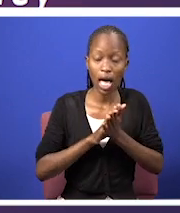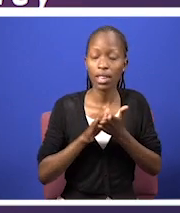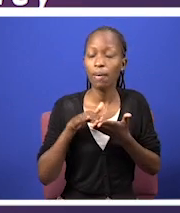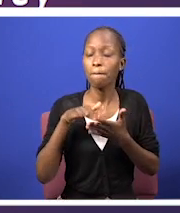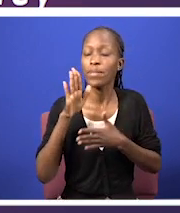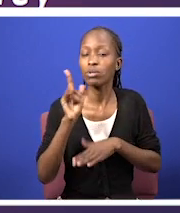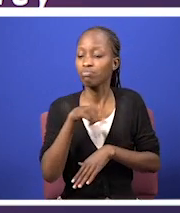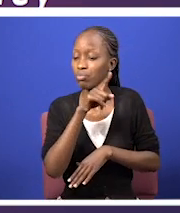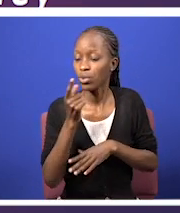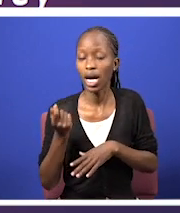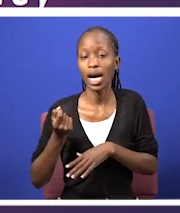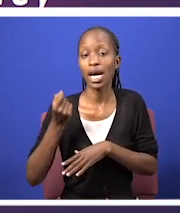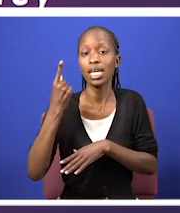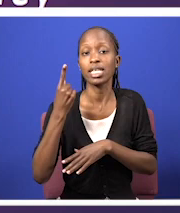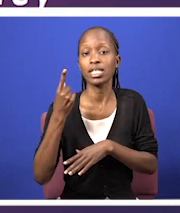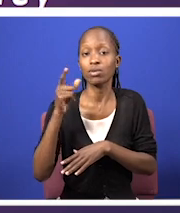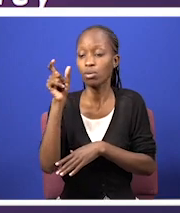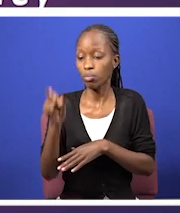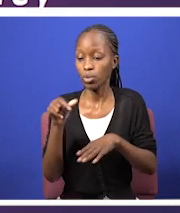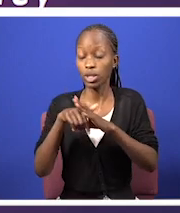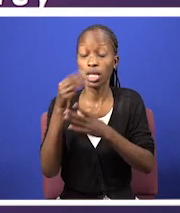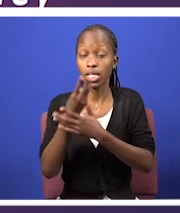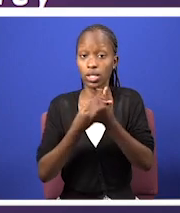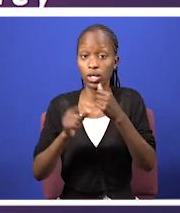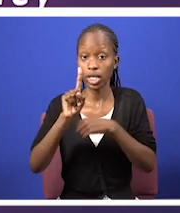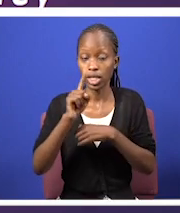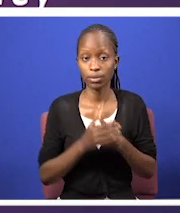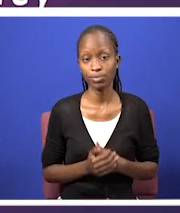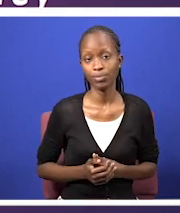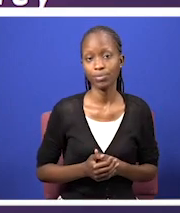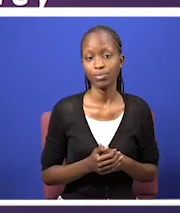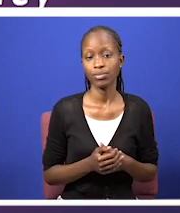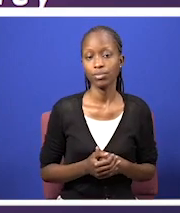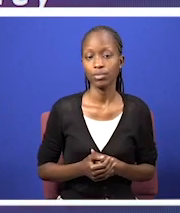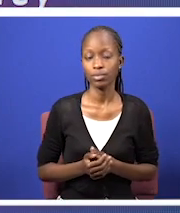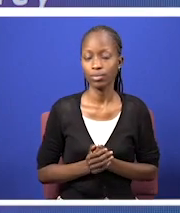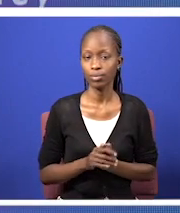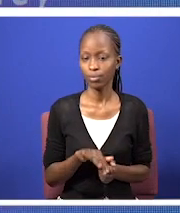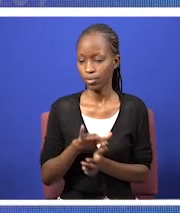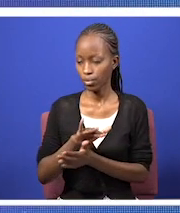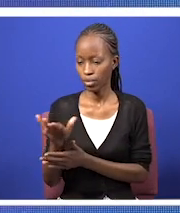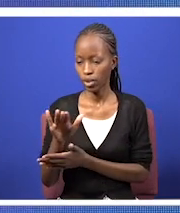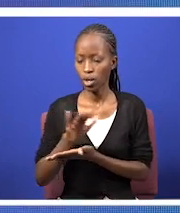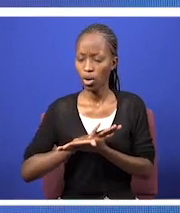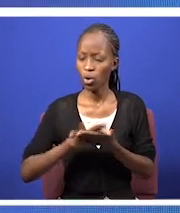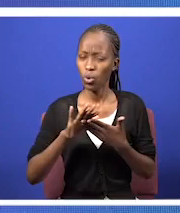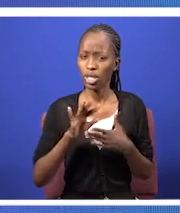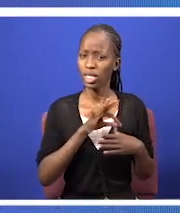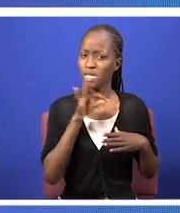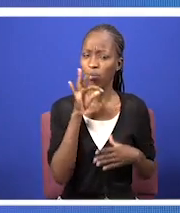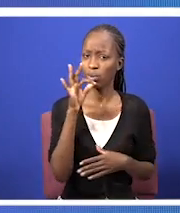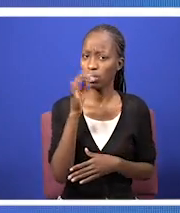earth and the most misunderstood person in the Trinity, end quote. So who is the Holy